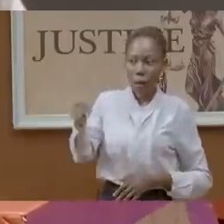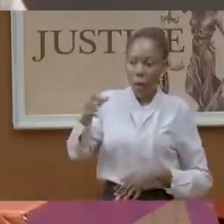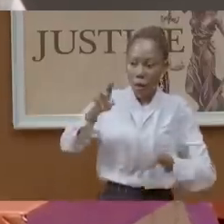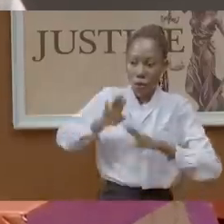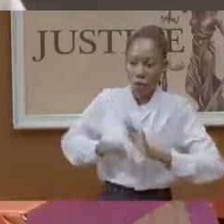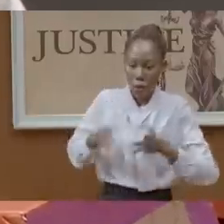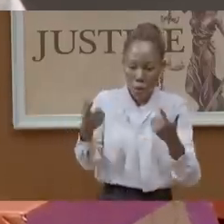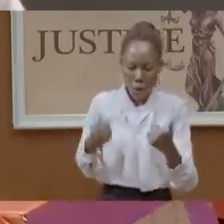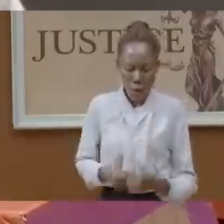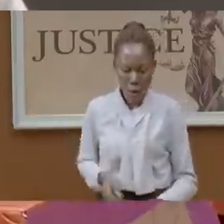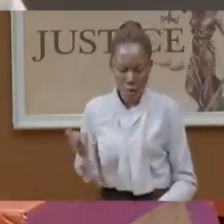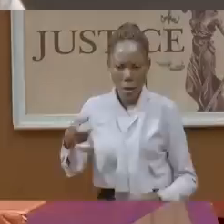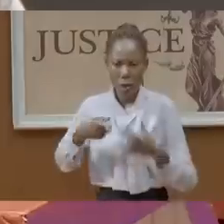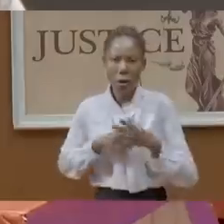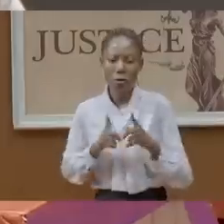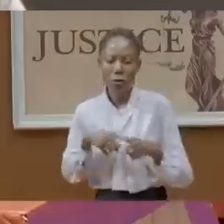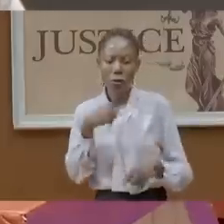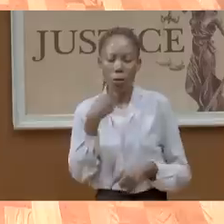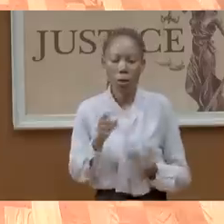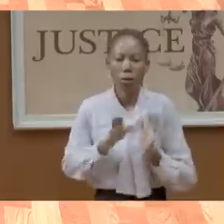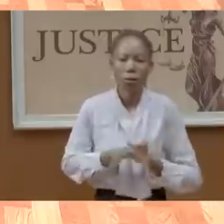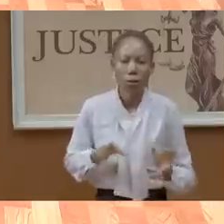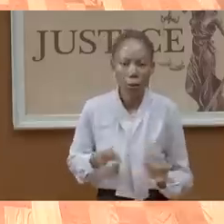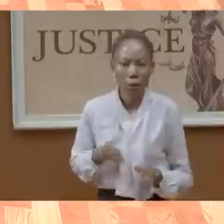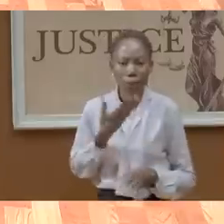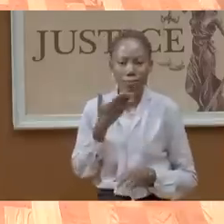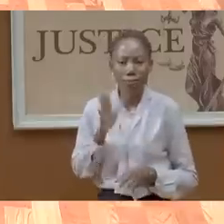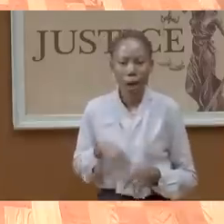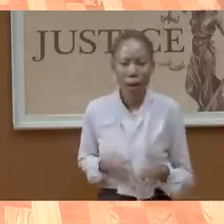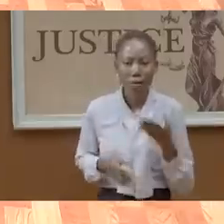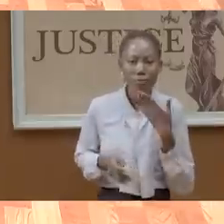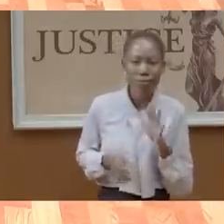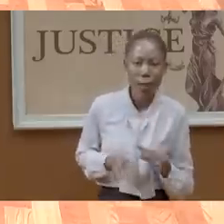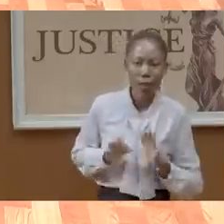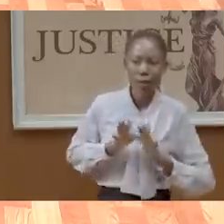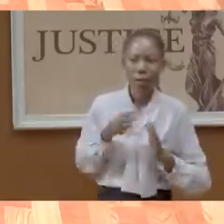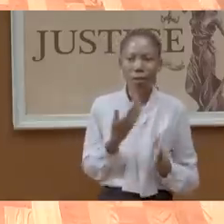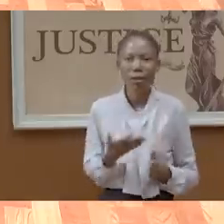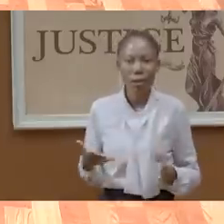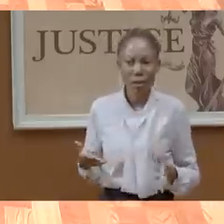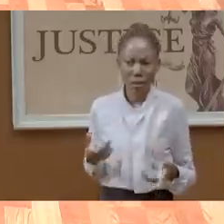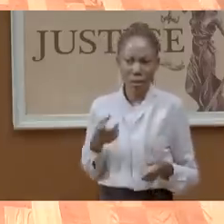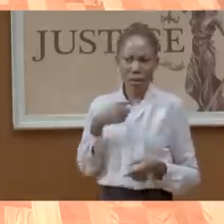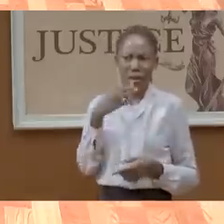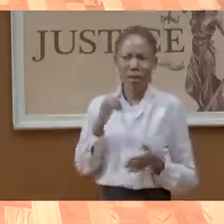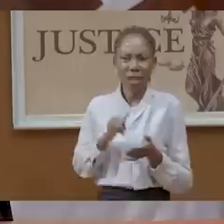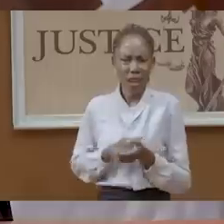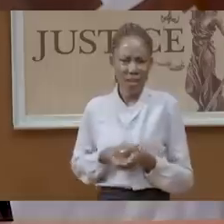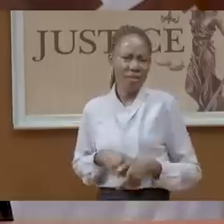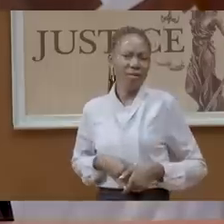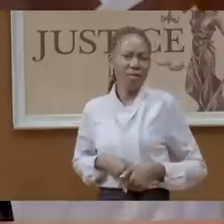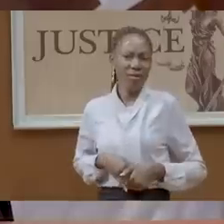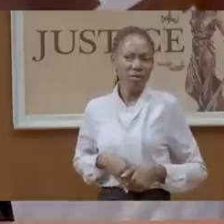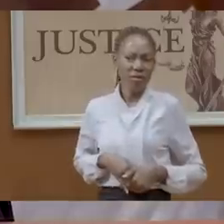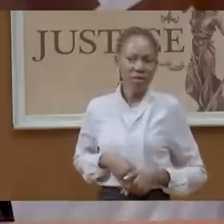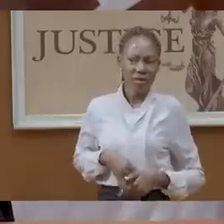them terrible things. It will say, me, the house I come from, because he wanted to kill